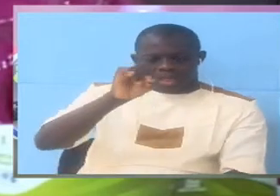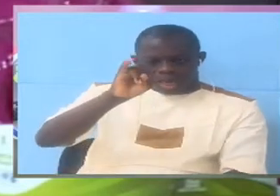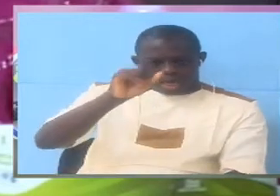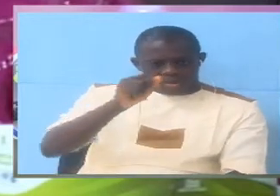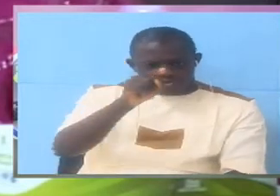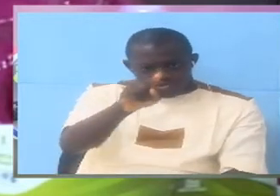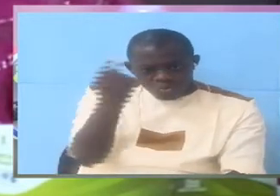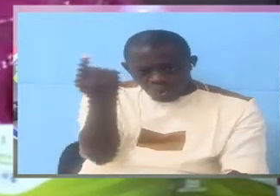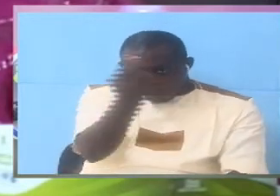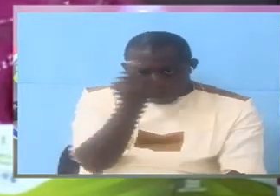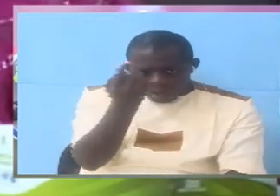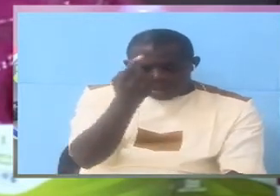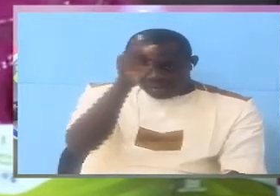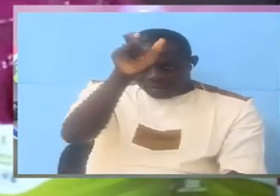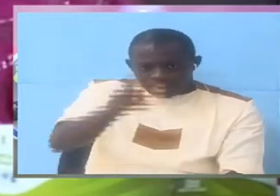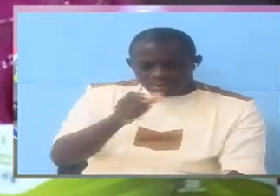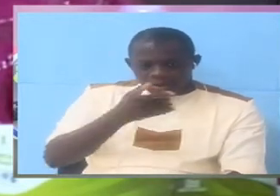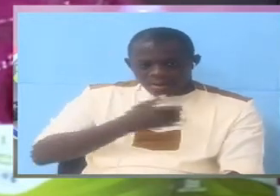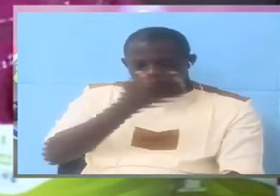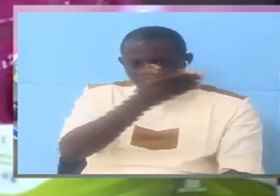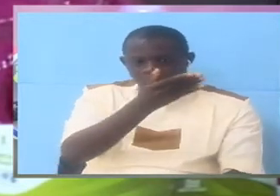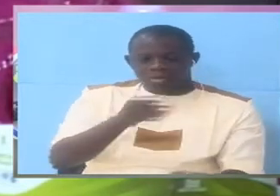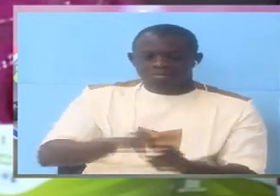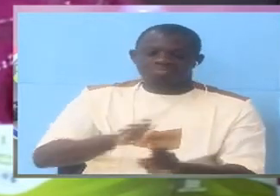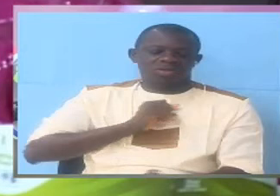think at the NIA you are not alone there.